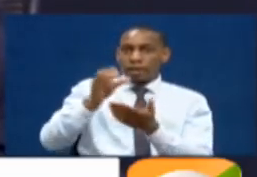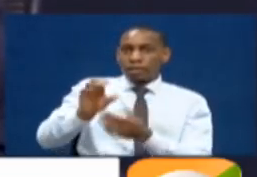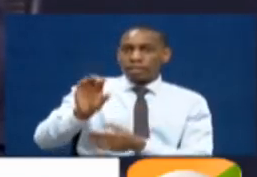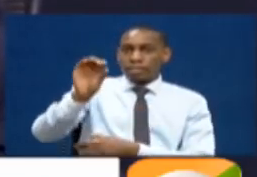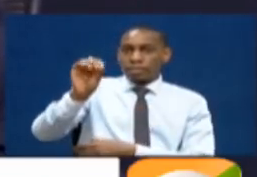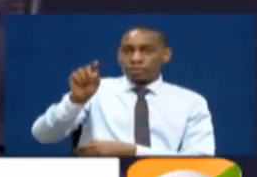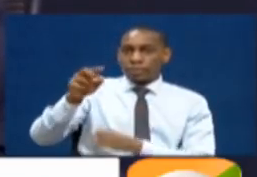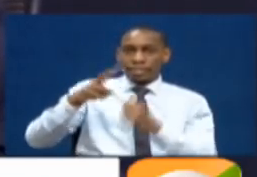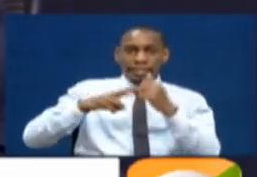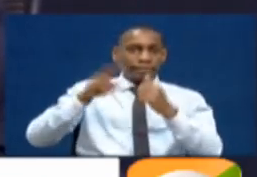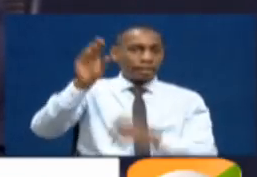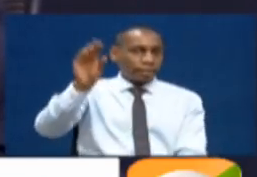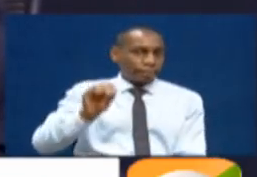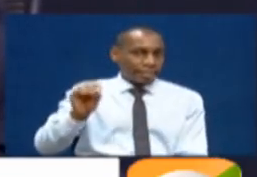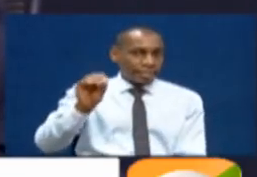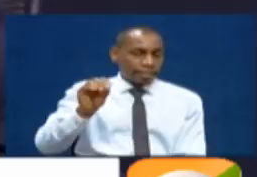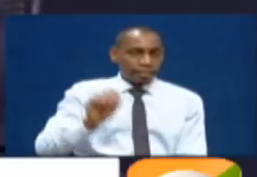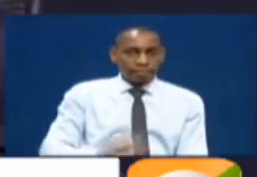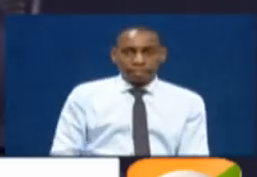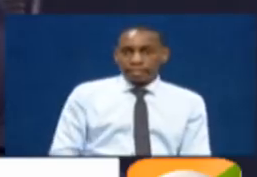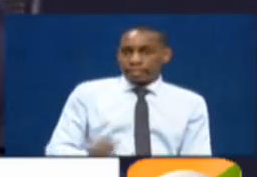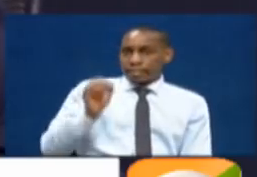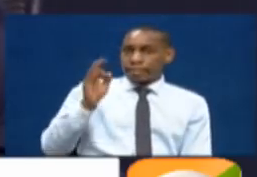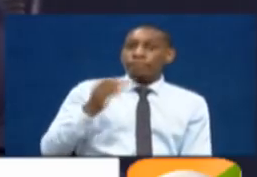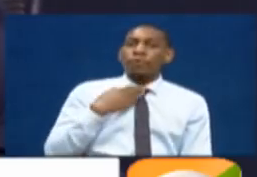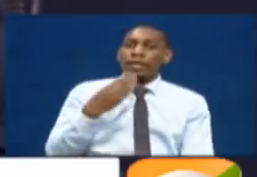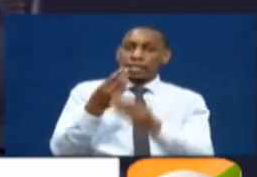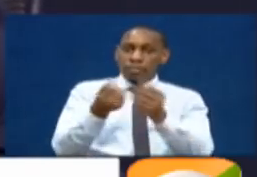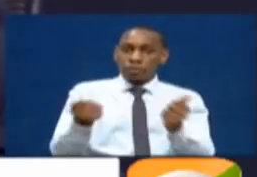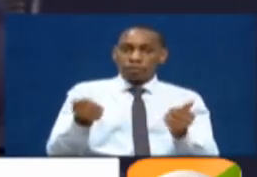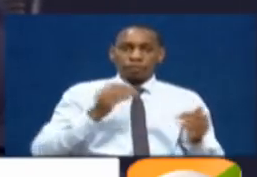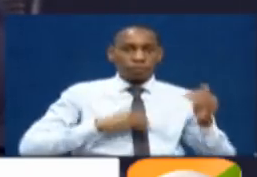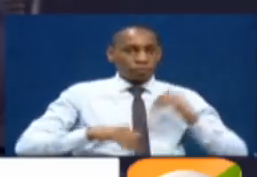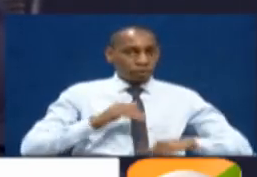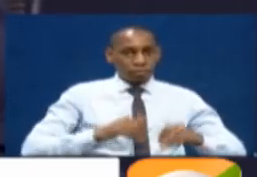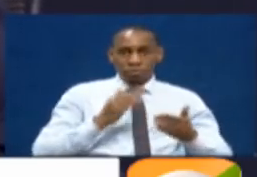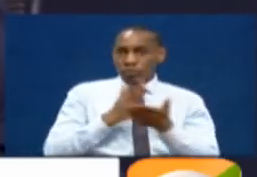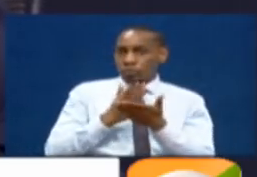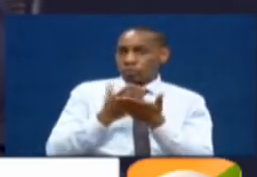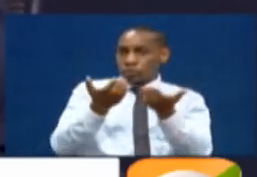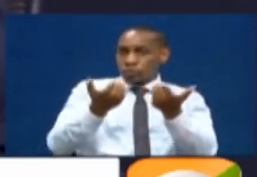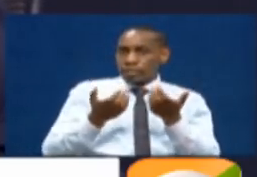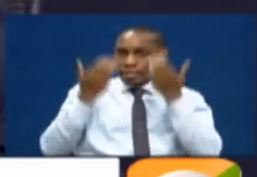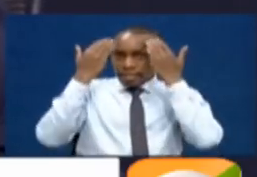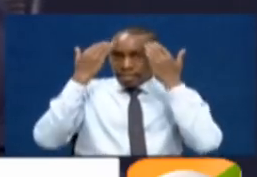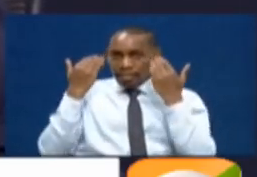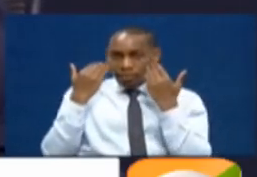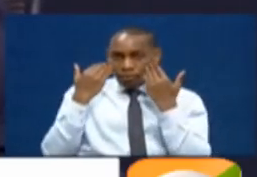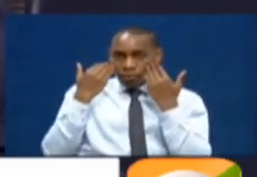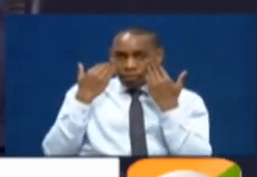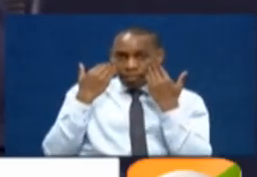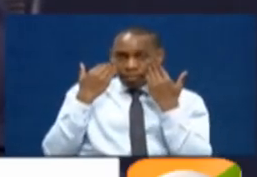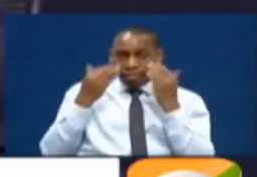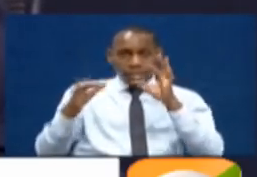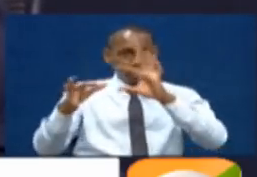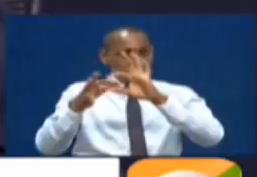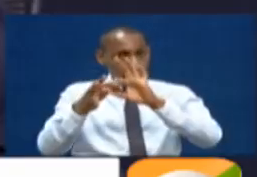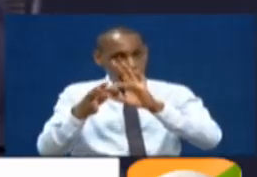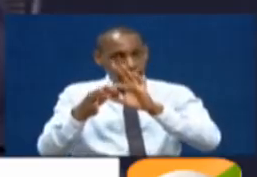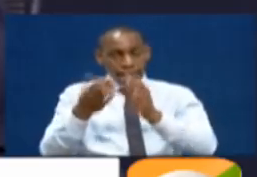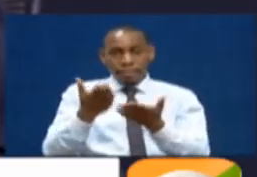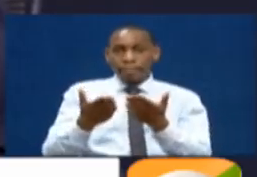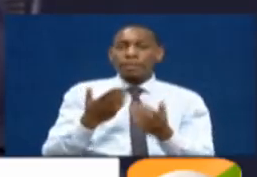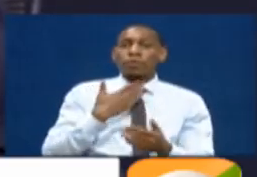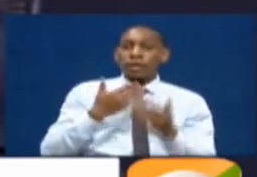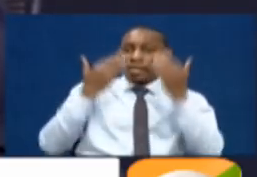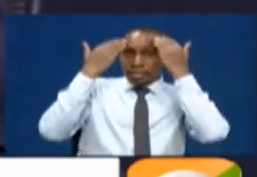0.7%. Now, if you're going to fight corruption, do you need the judiciary as an ally, or do you need the